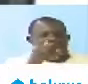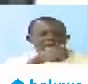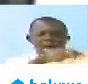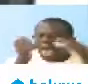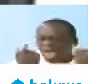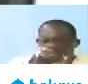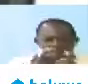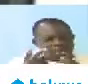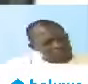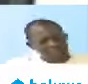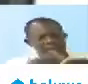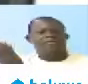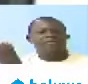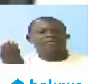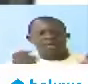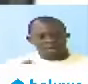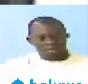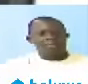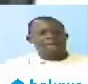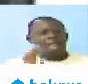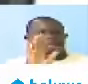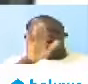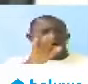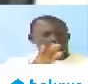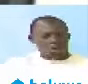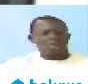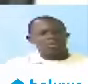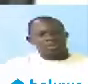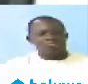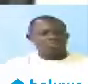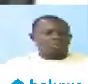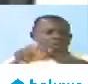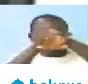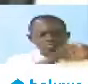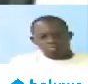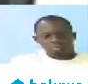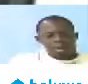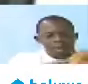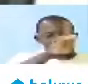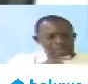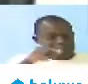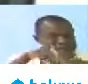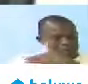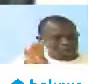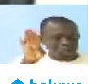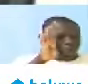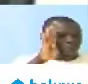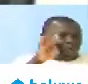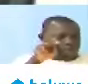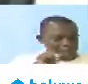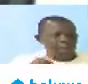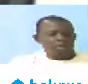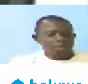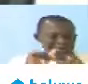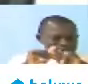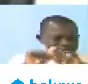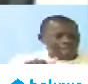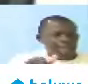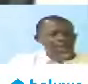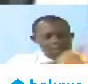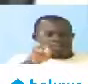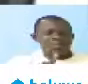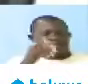So in Aradulada. And then later on we were taken to a place. Hotel Okonoje. Inside the hotel there. Sis Sabari Daman. Where